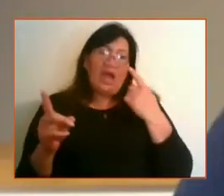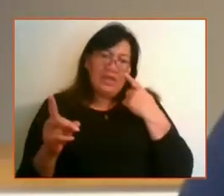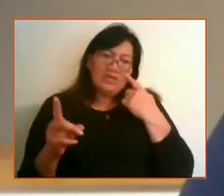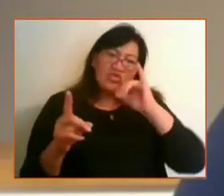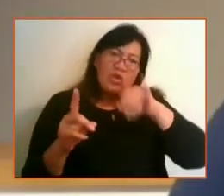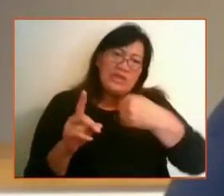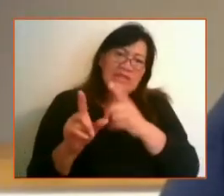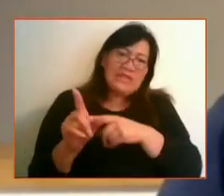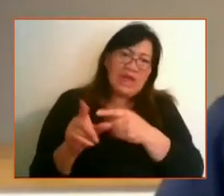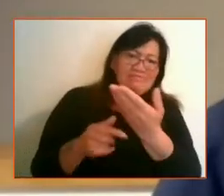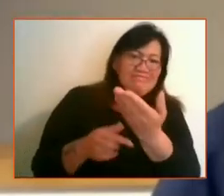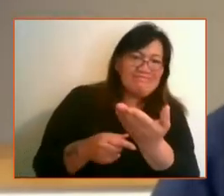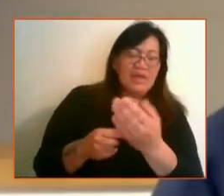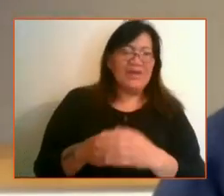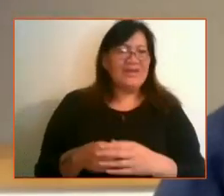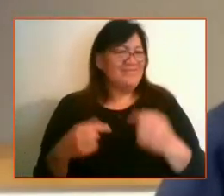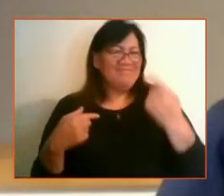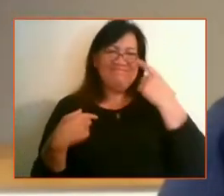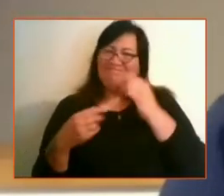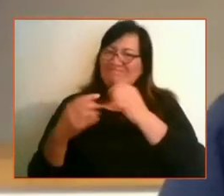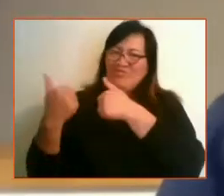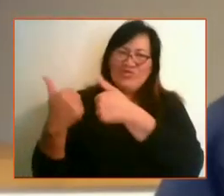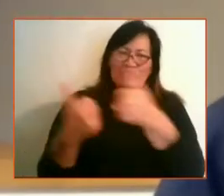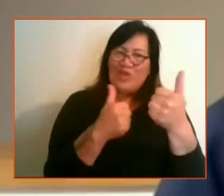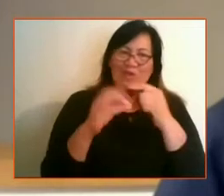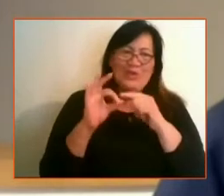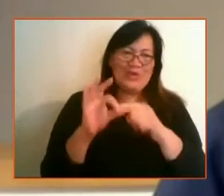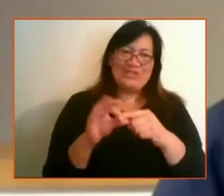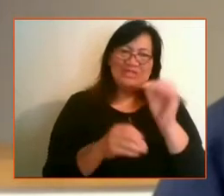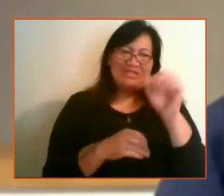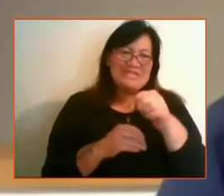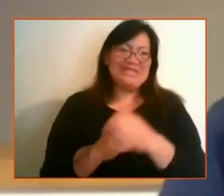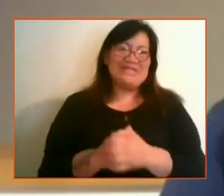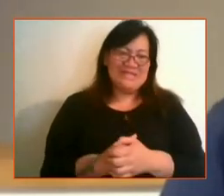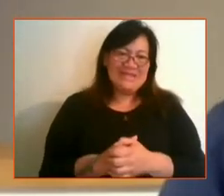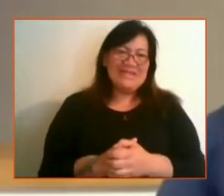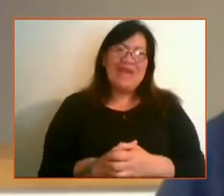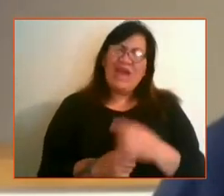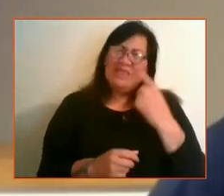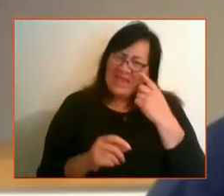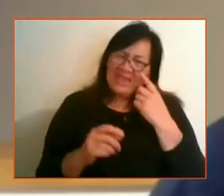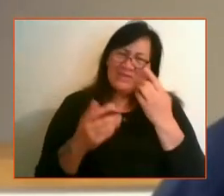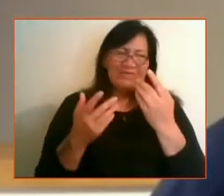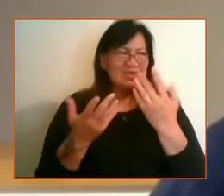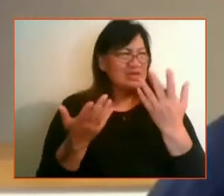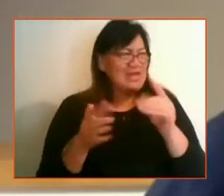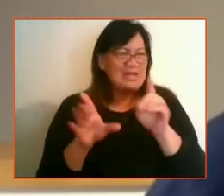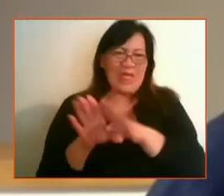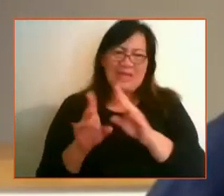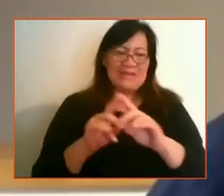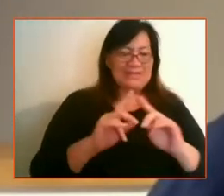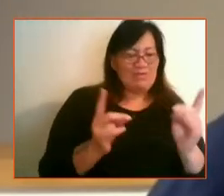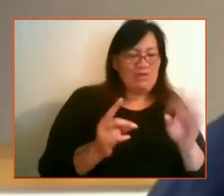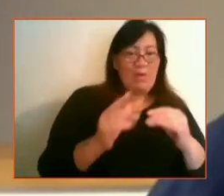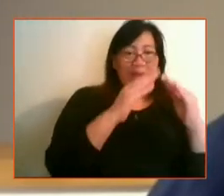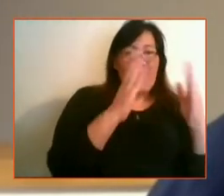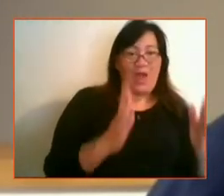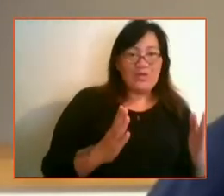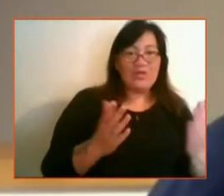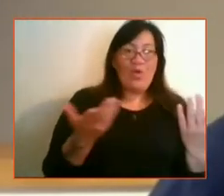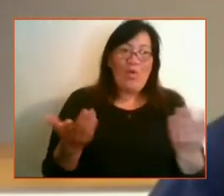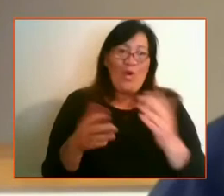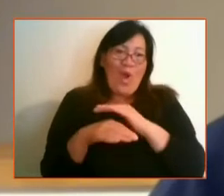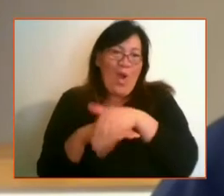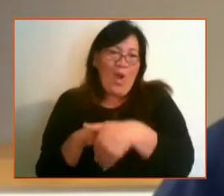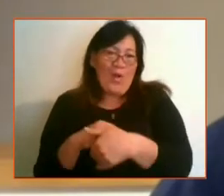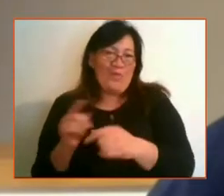And I think it kind of typifies the difference between a house and a home. It's a house